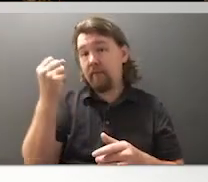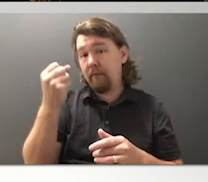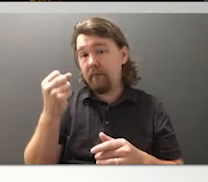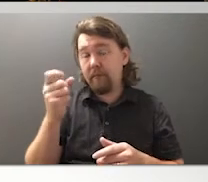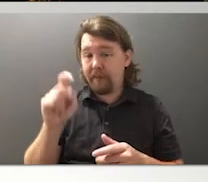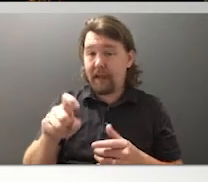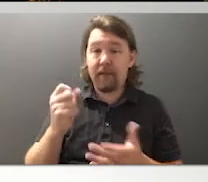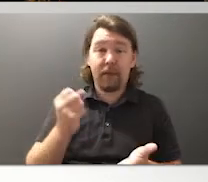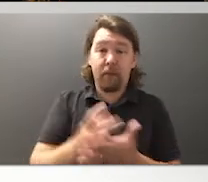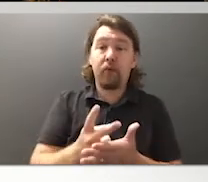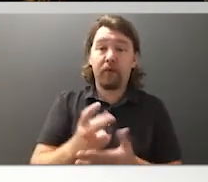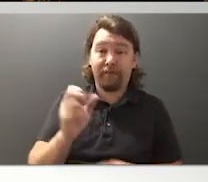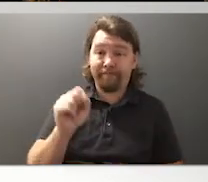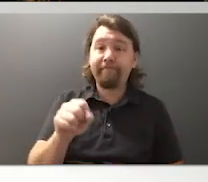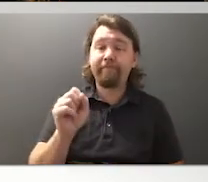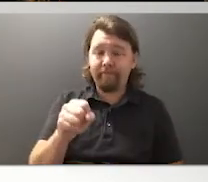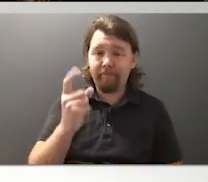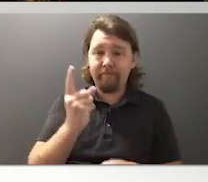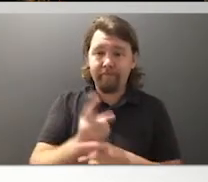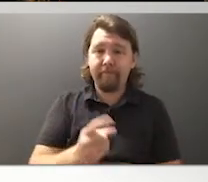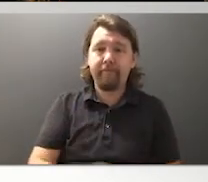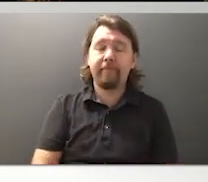Yep.